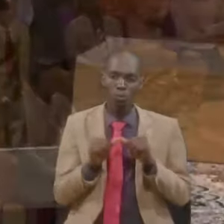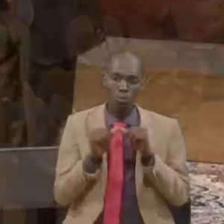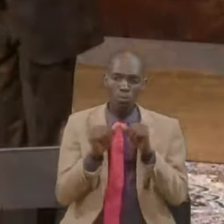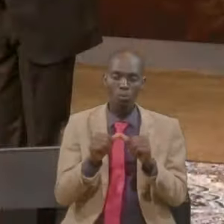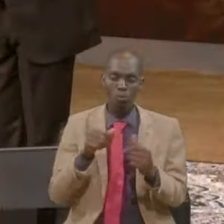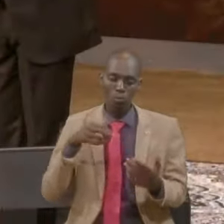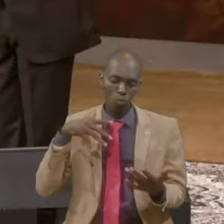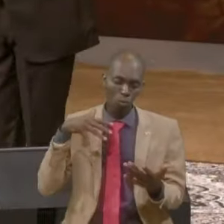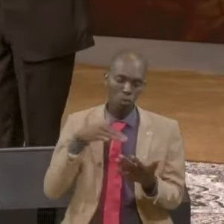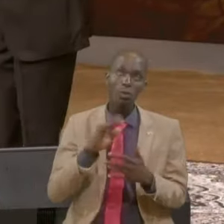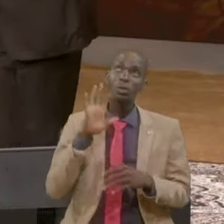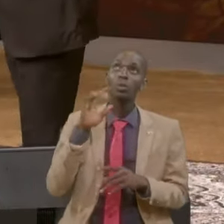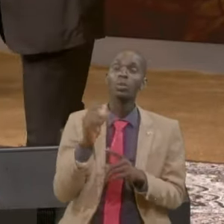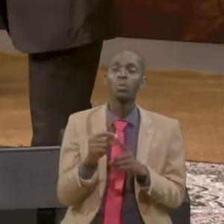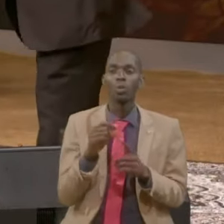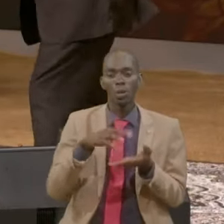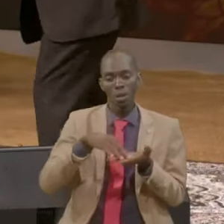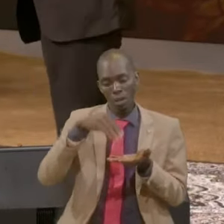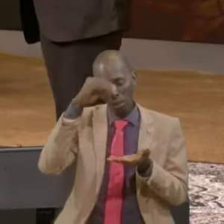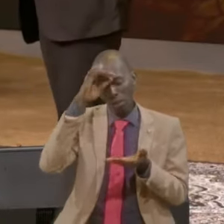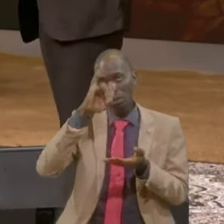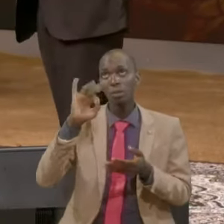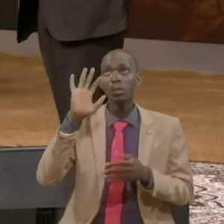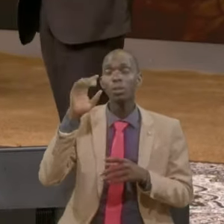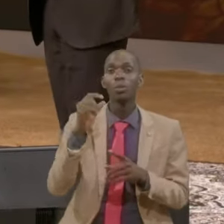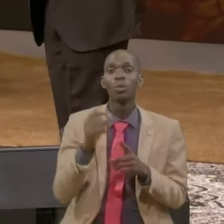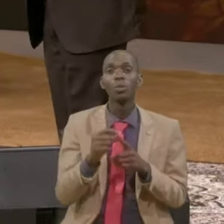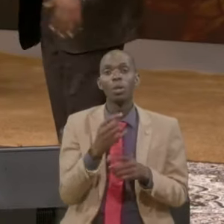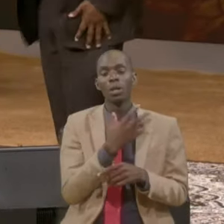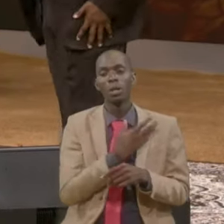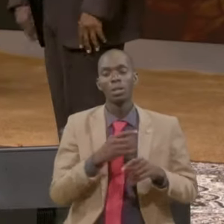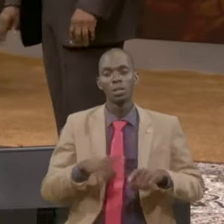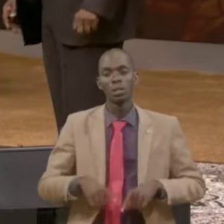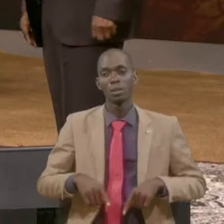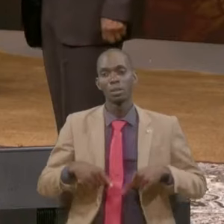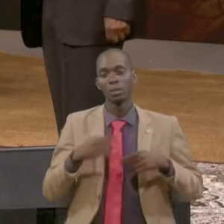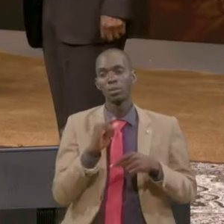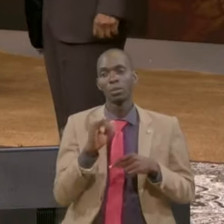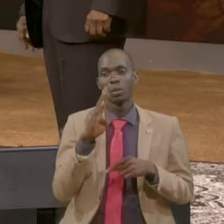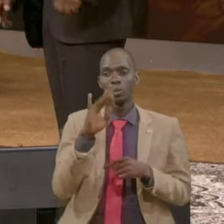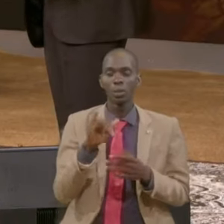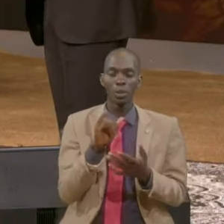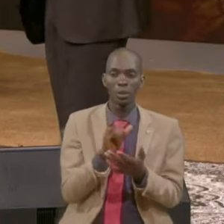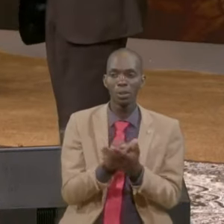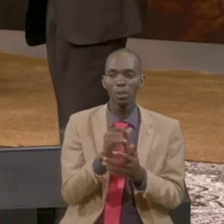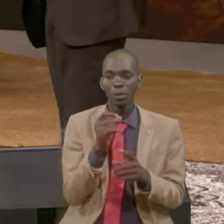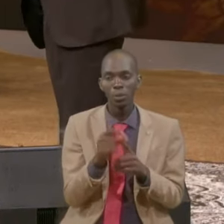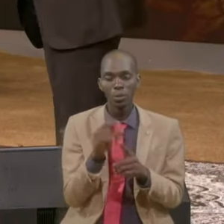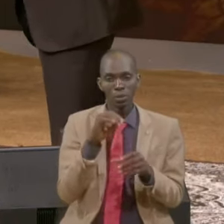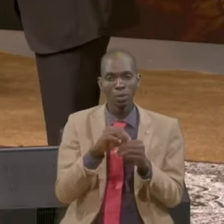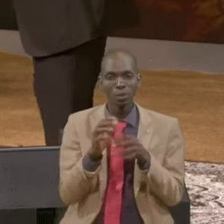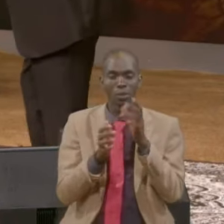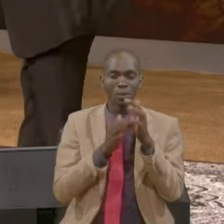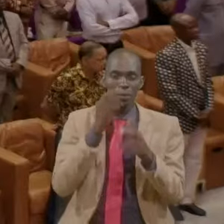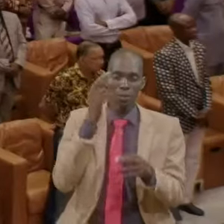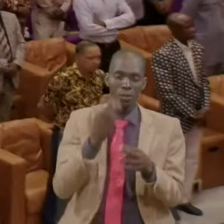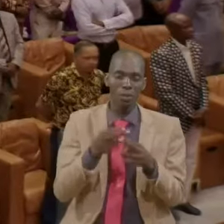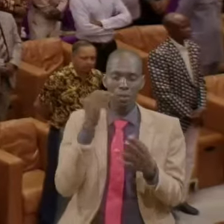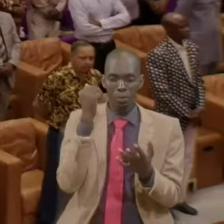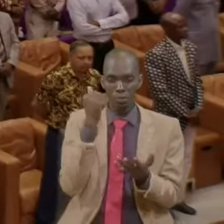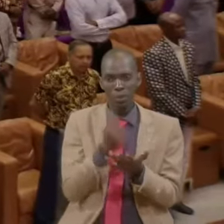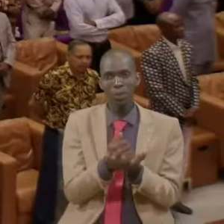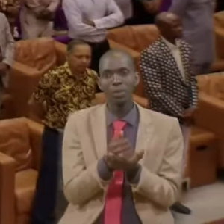his word, learning his word, and living by that word in Jesus'